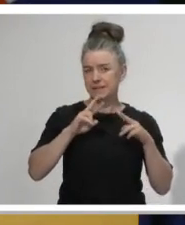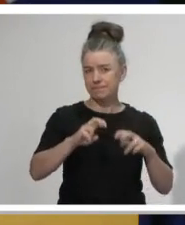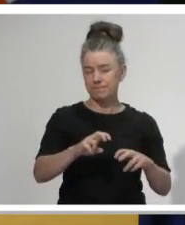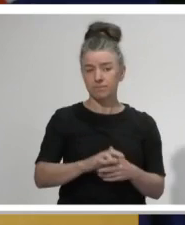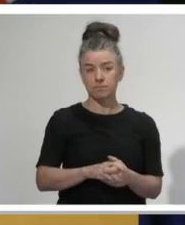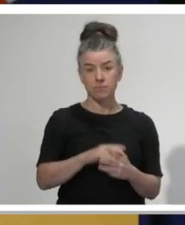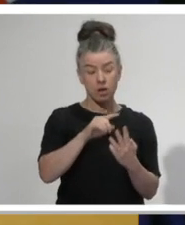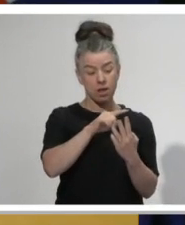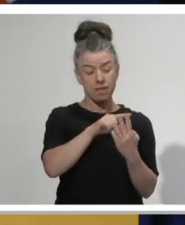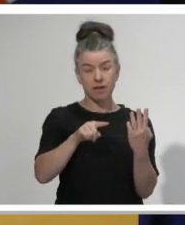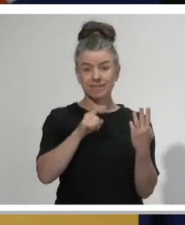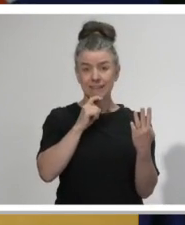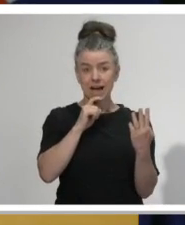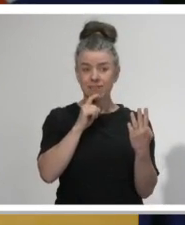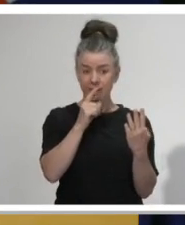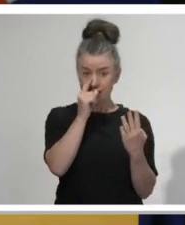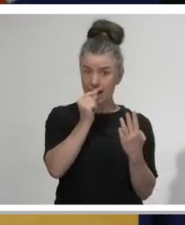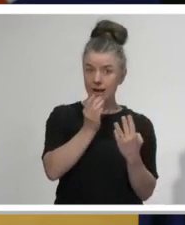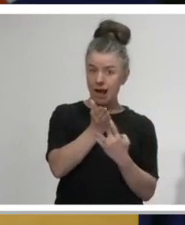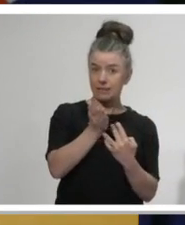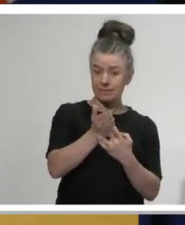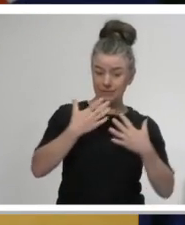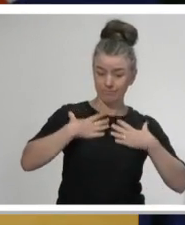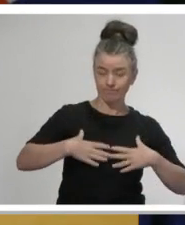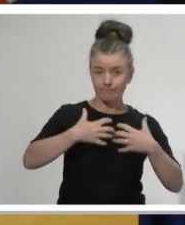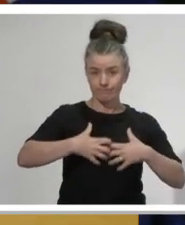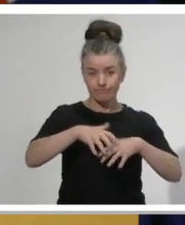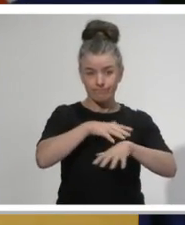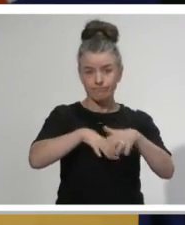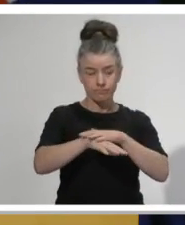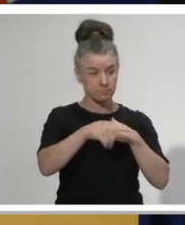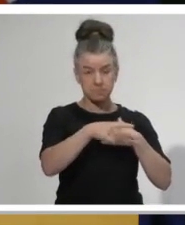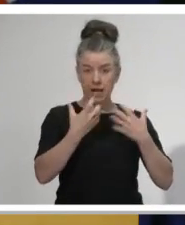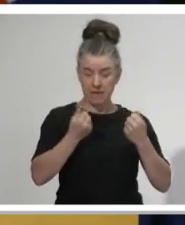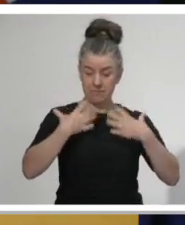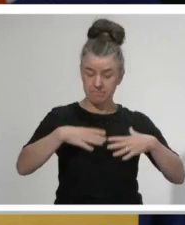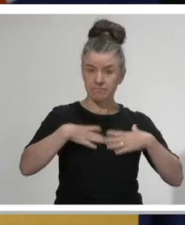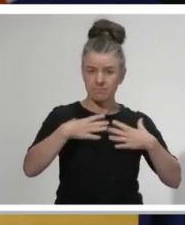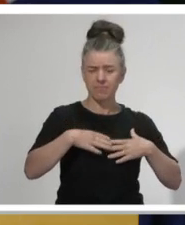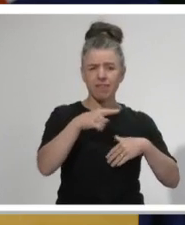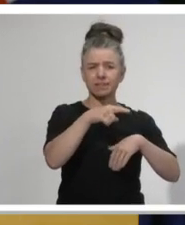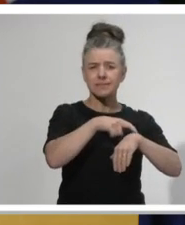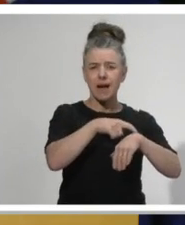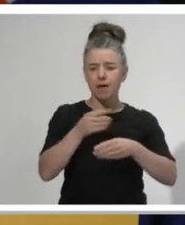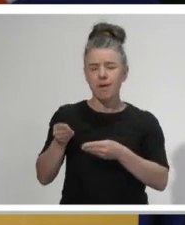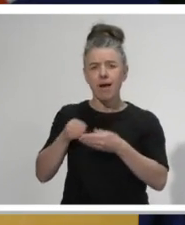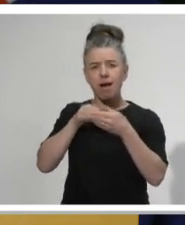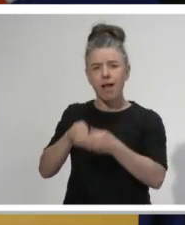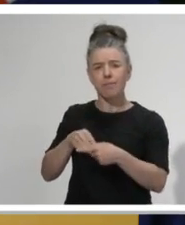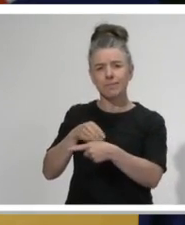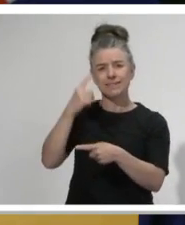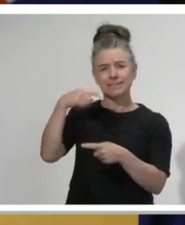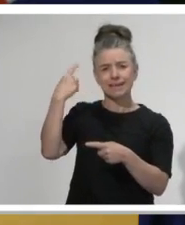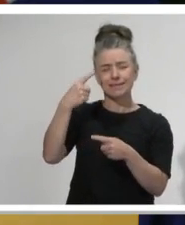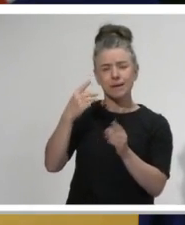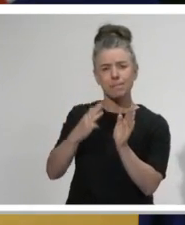PPE was available and worn by staff at all times in the area where the St Margaret's patients are being cared for. A review